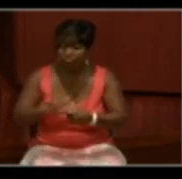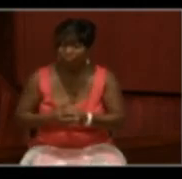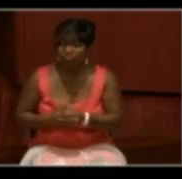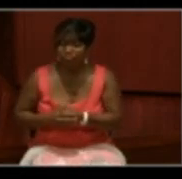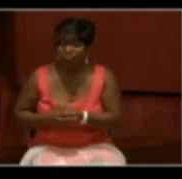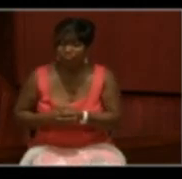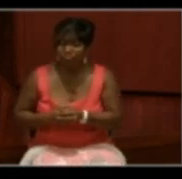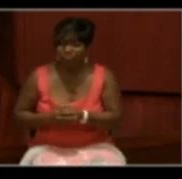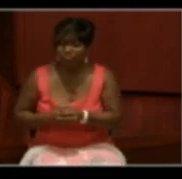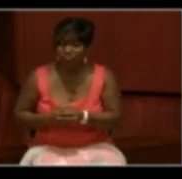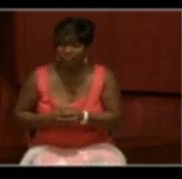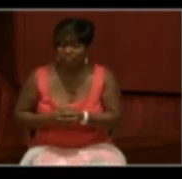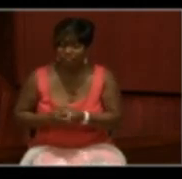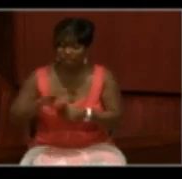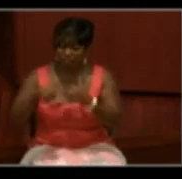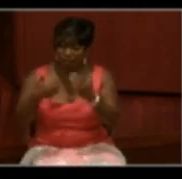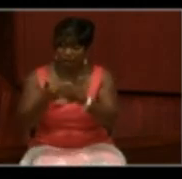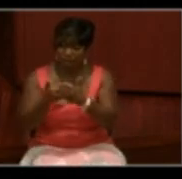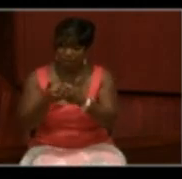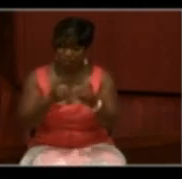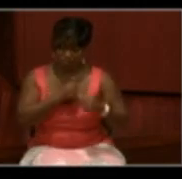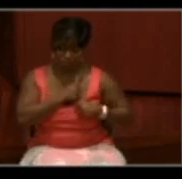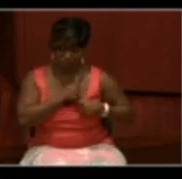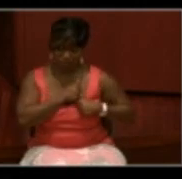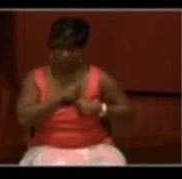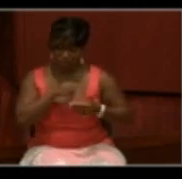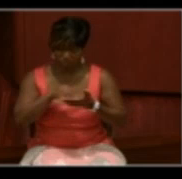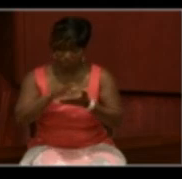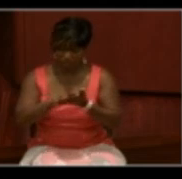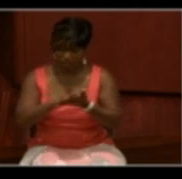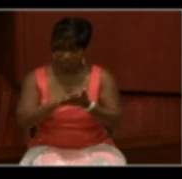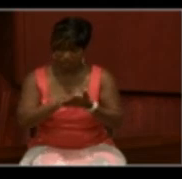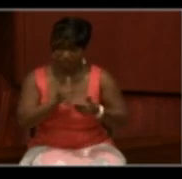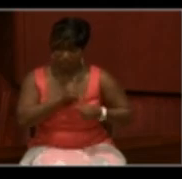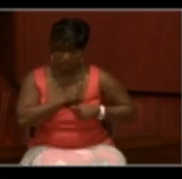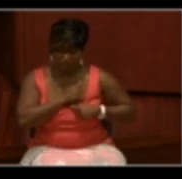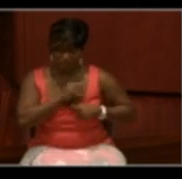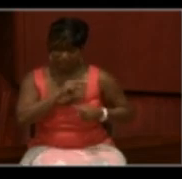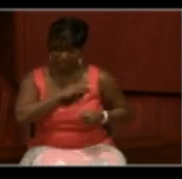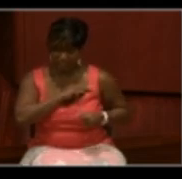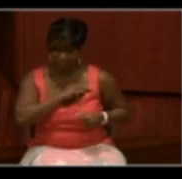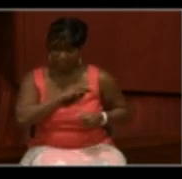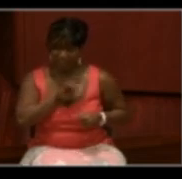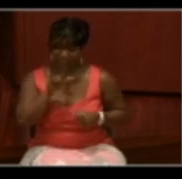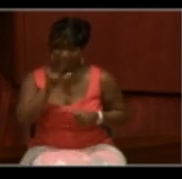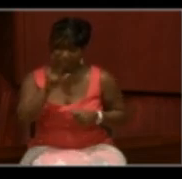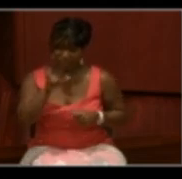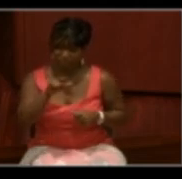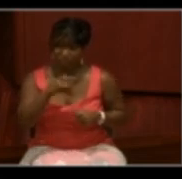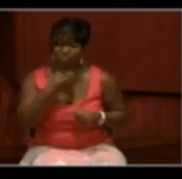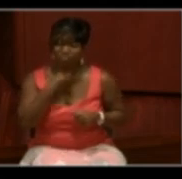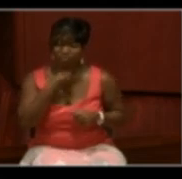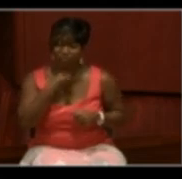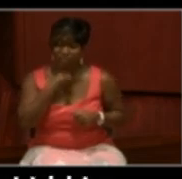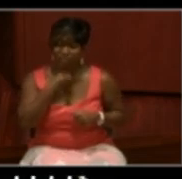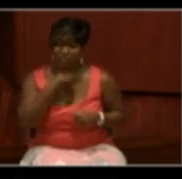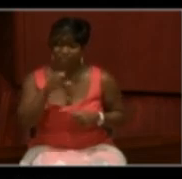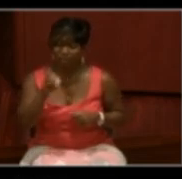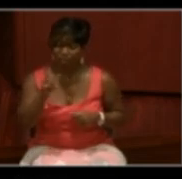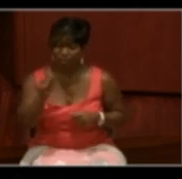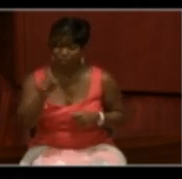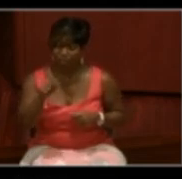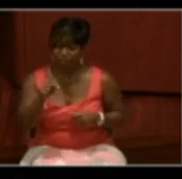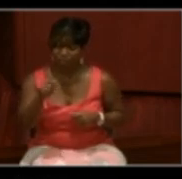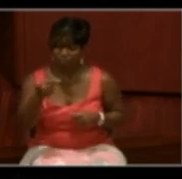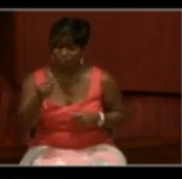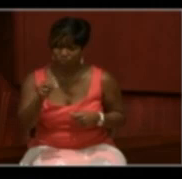We have all of the military records for the Army, Navy, Air Force, Marine Corps, and Coast Guard. The dates that are on this slide in particular